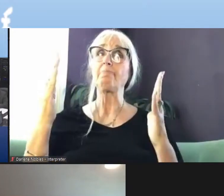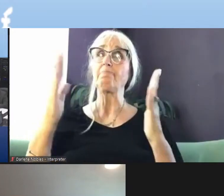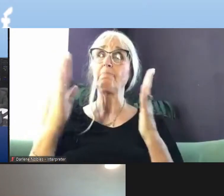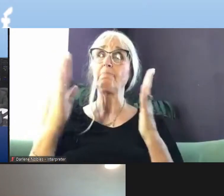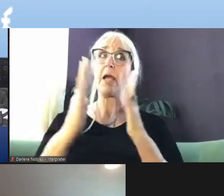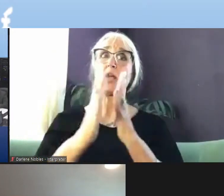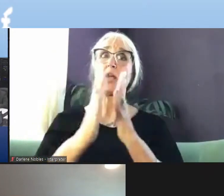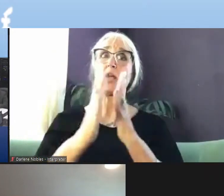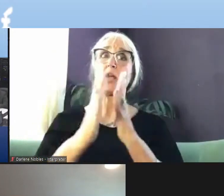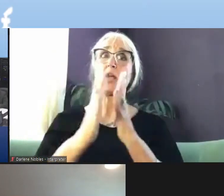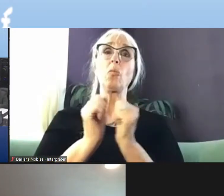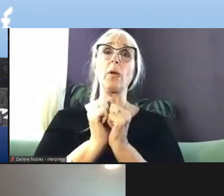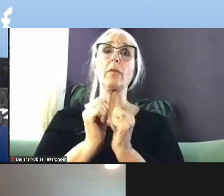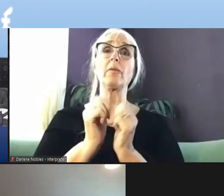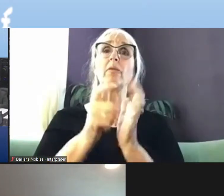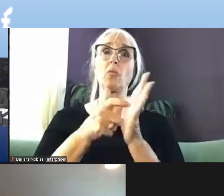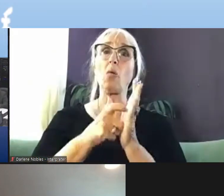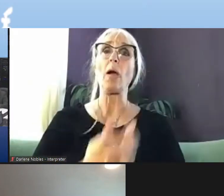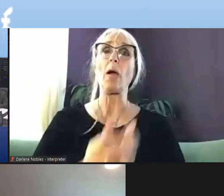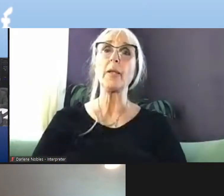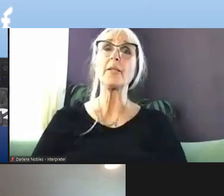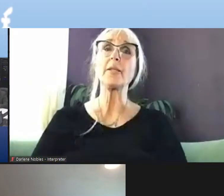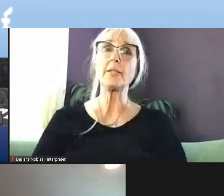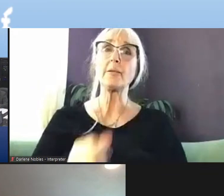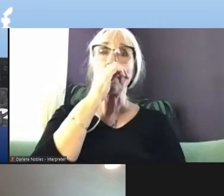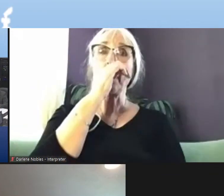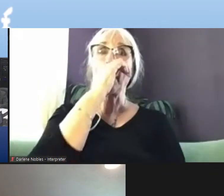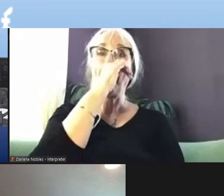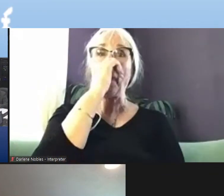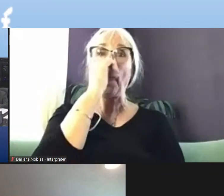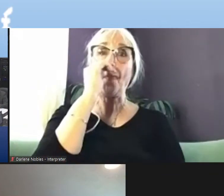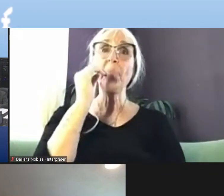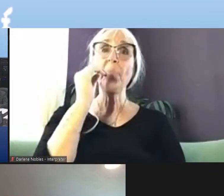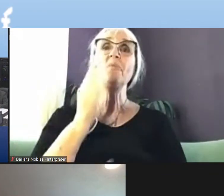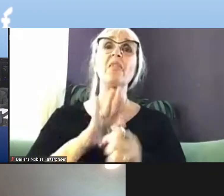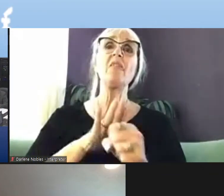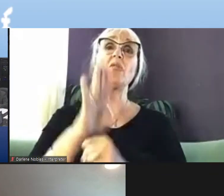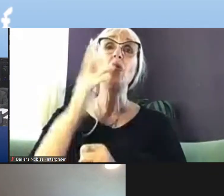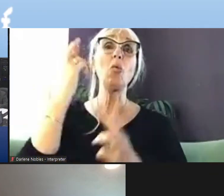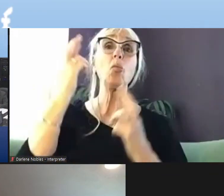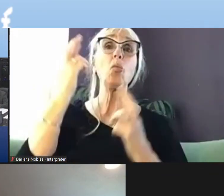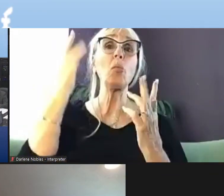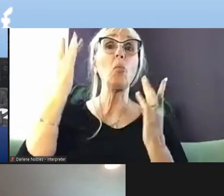requirements. And the whole reason for this is just to